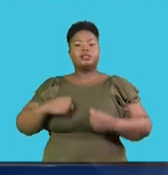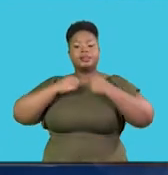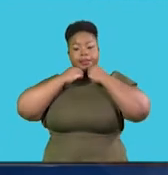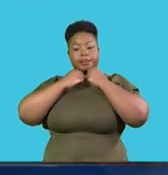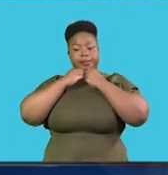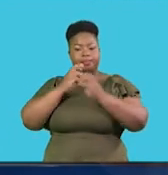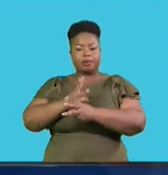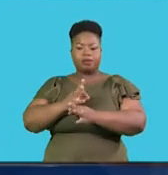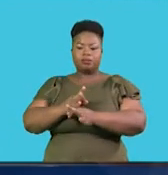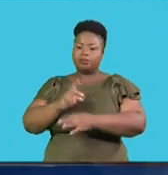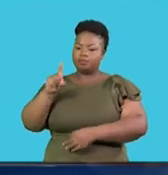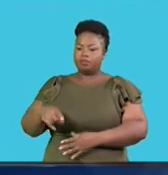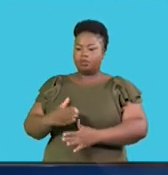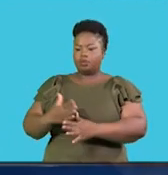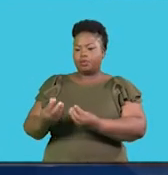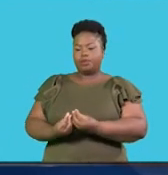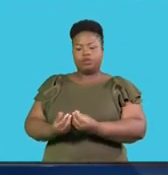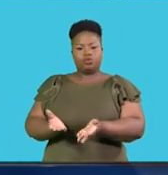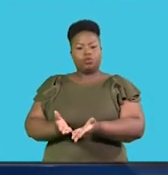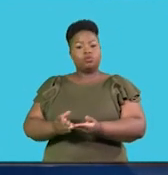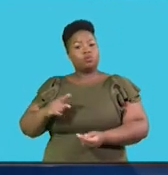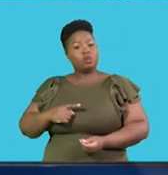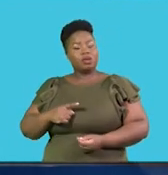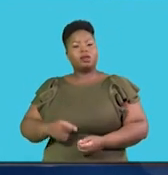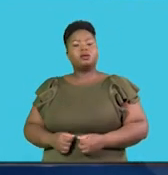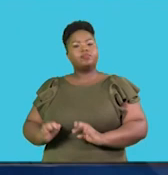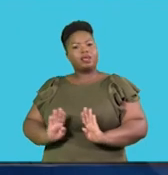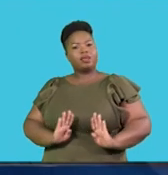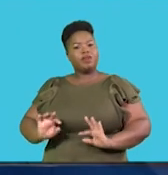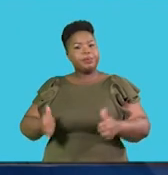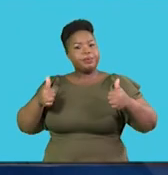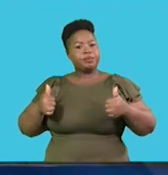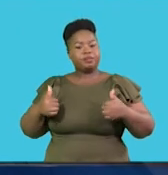schools, because discipline can only be learned at home.